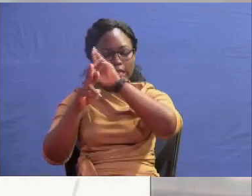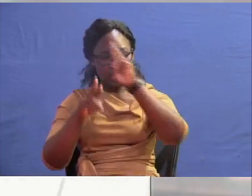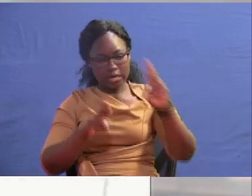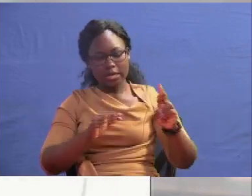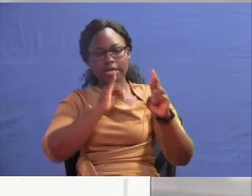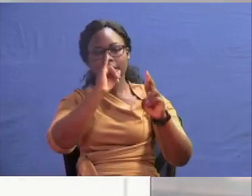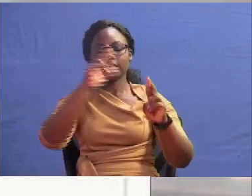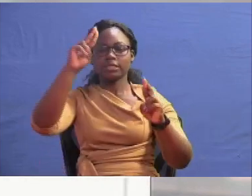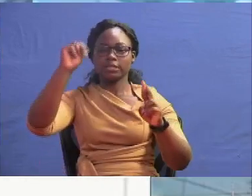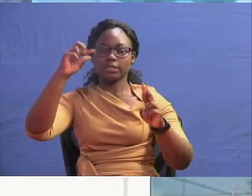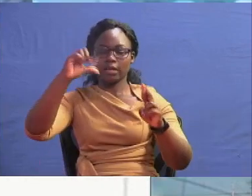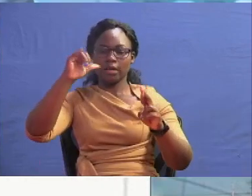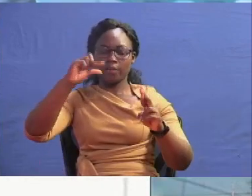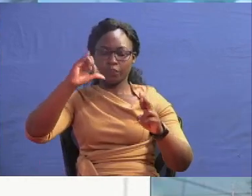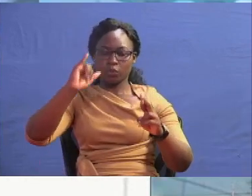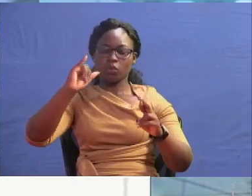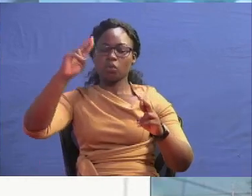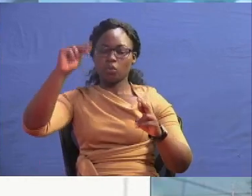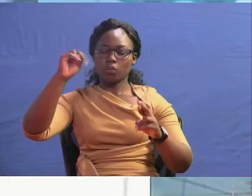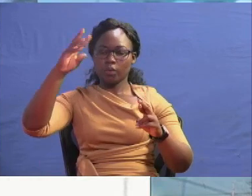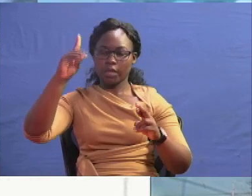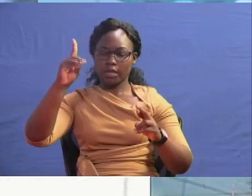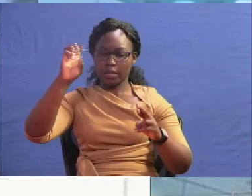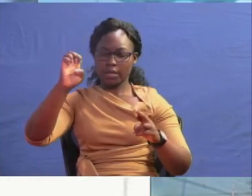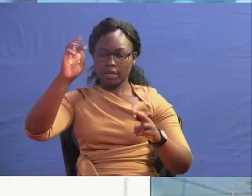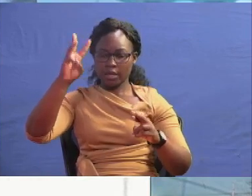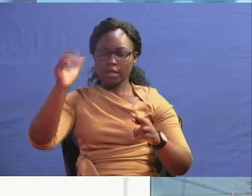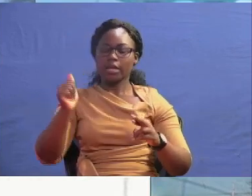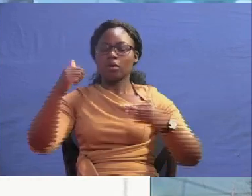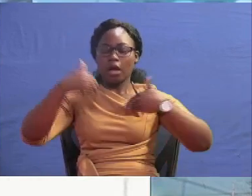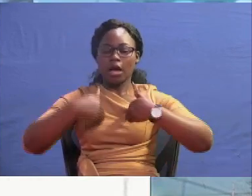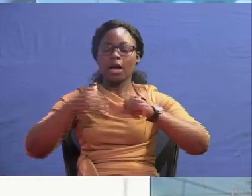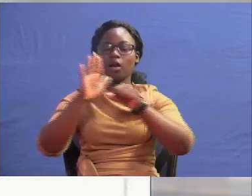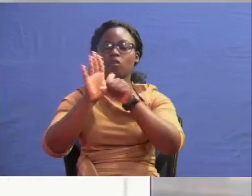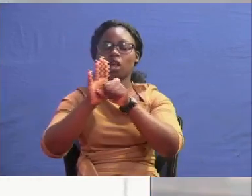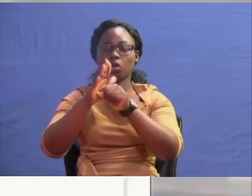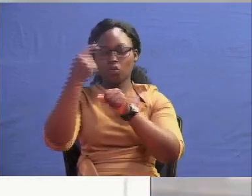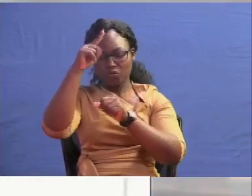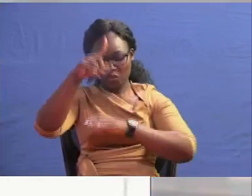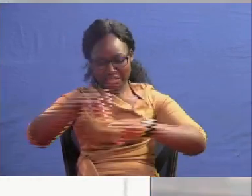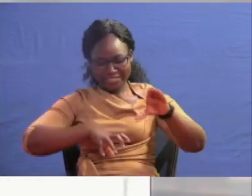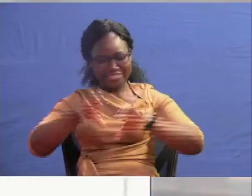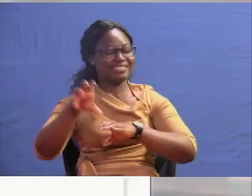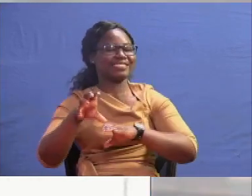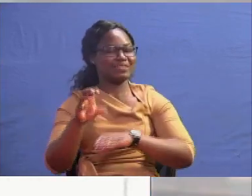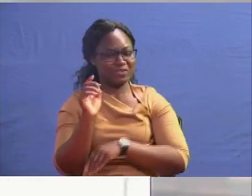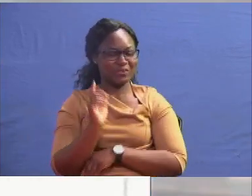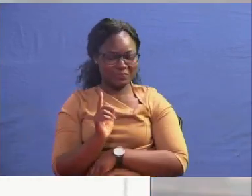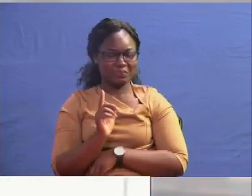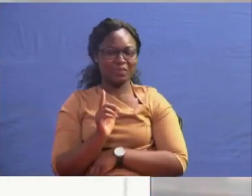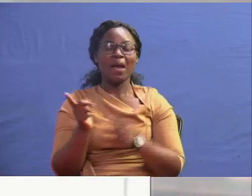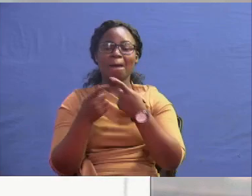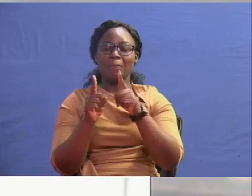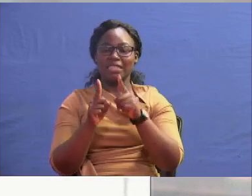is Ngugi Ndegwa. Mm-hmm. Ngugi Ndegwa has a lot of descriptions attached to his name,